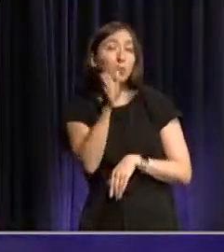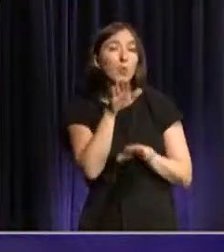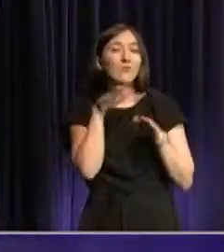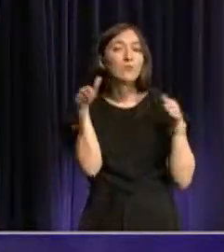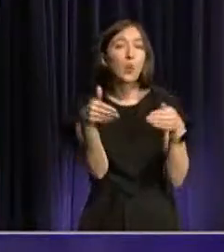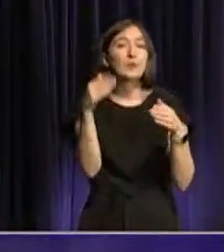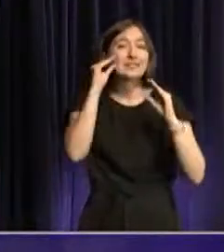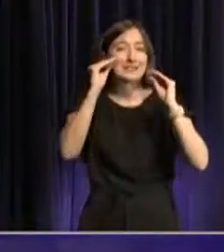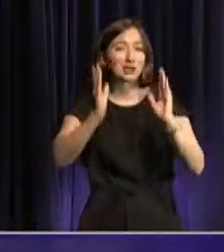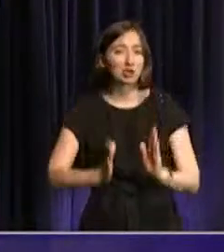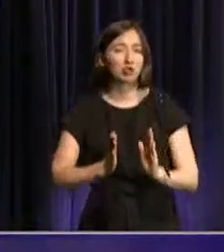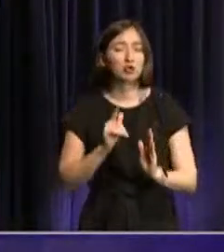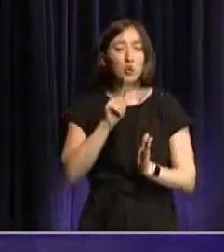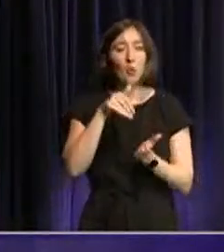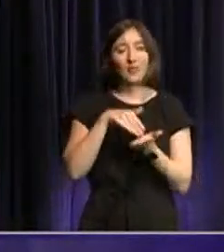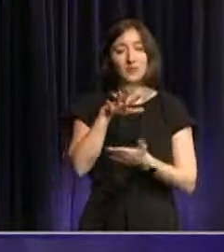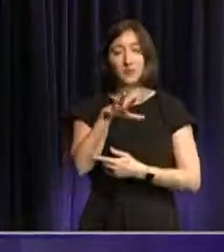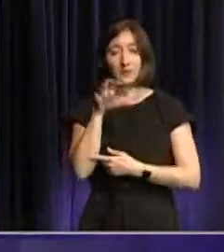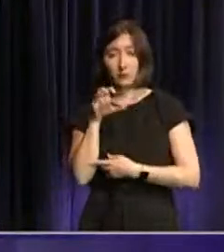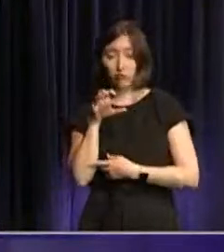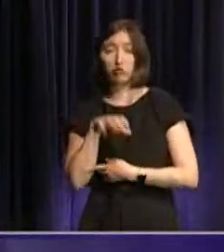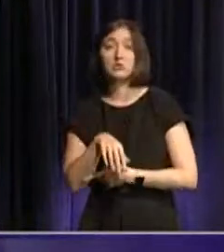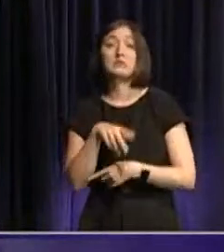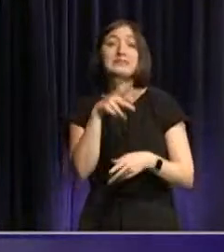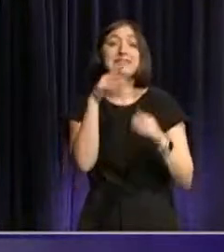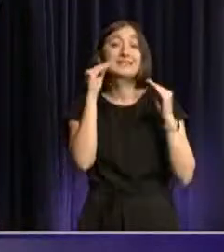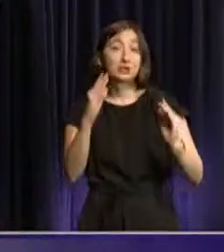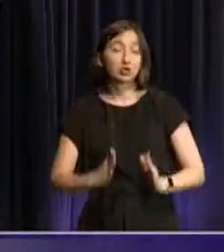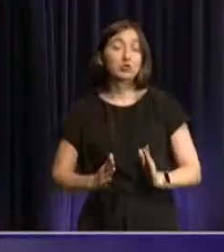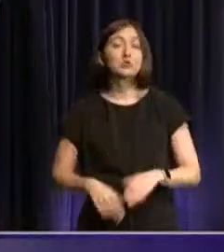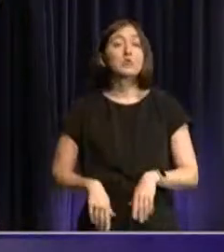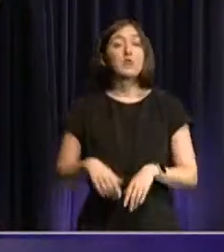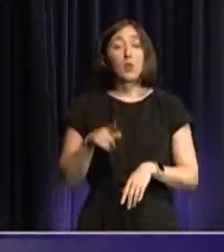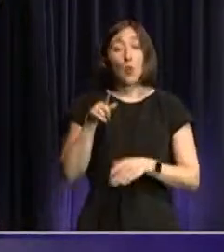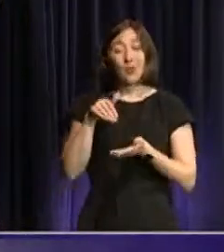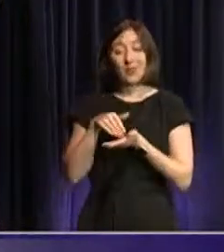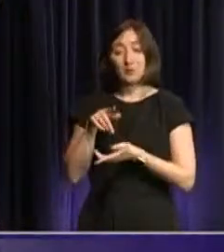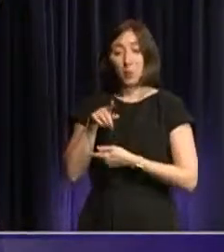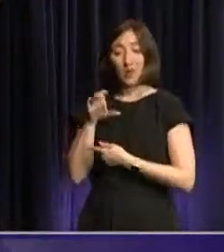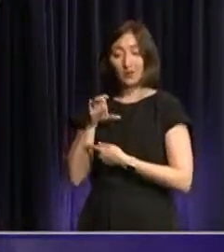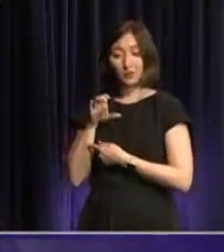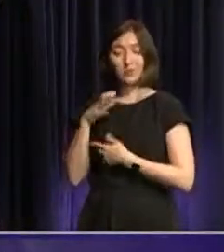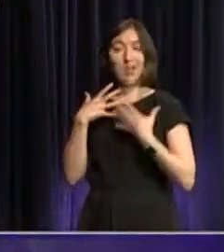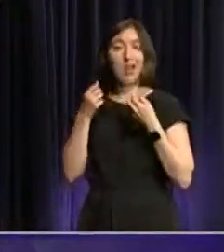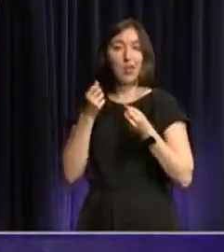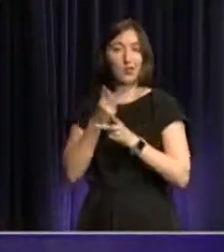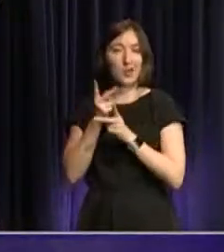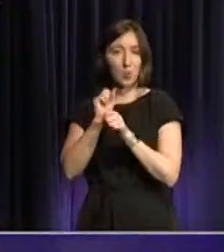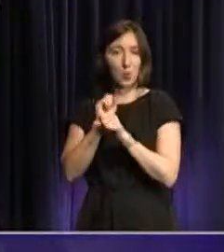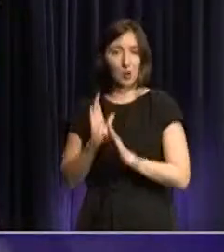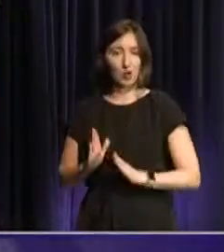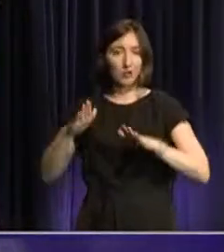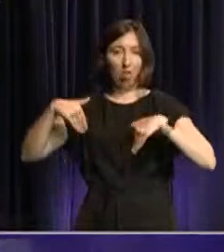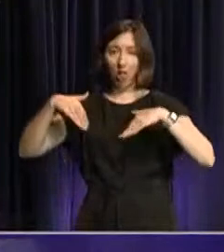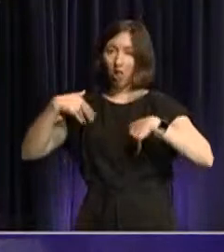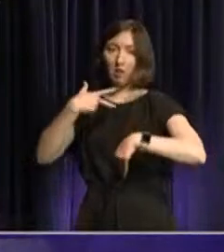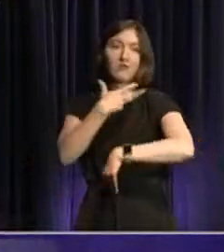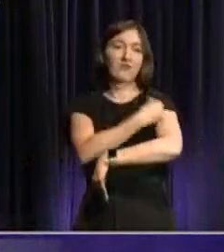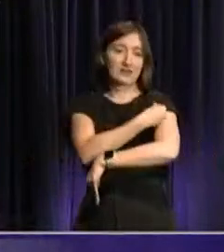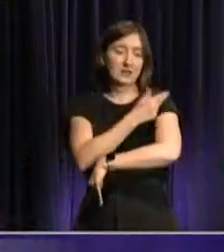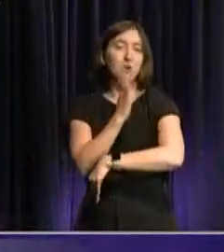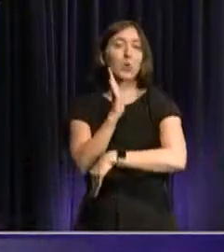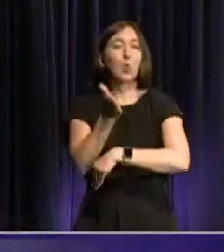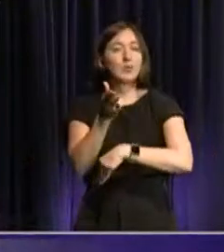over 1,100 healthcare workers that have not been vaccinated. So that's what we'll be doing Saturday. The following week,